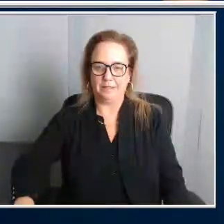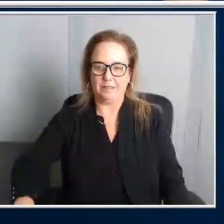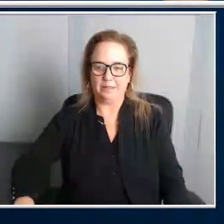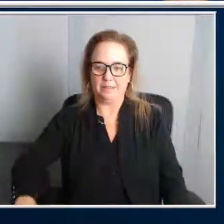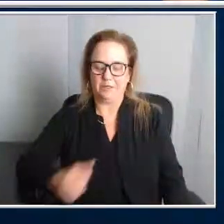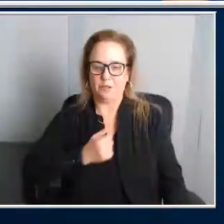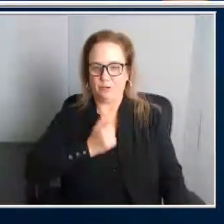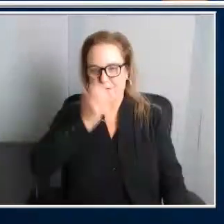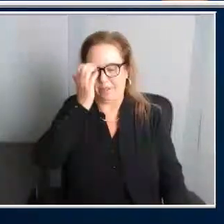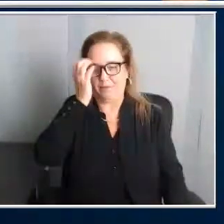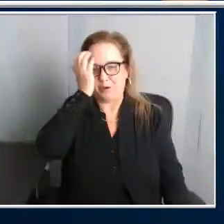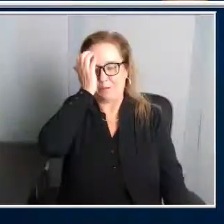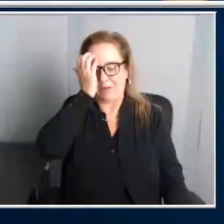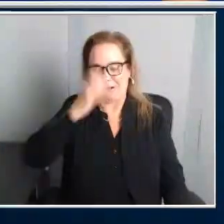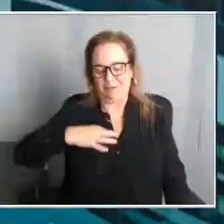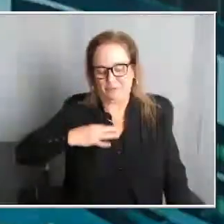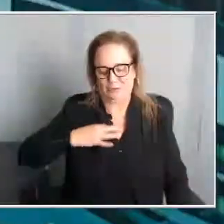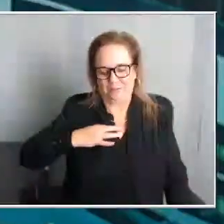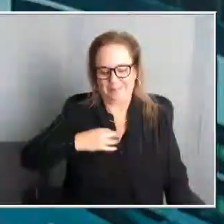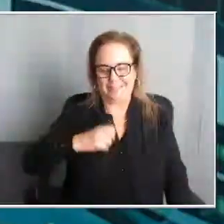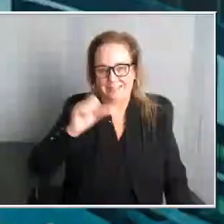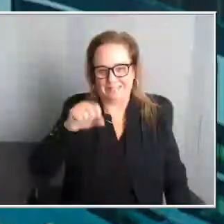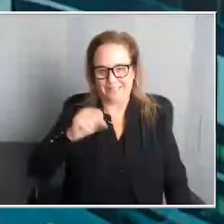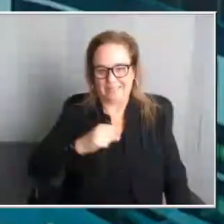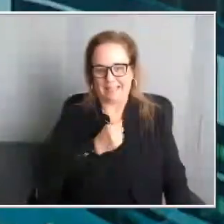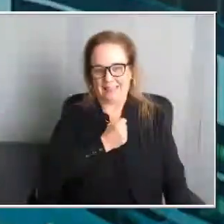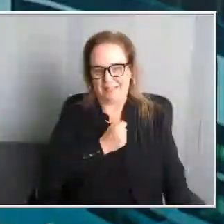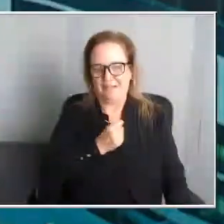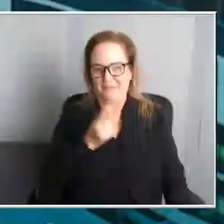shirts. Yes, I do.